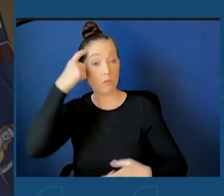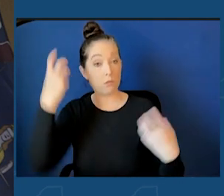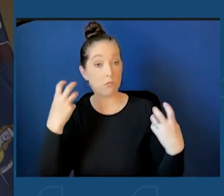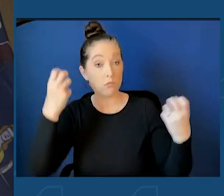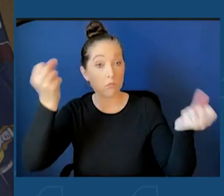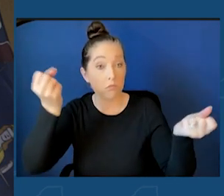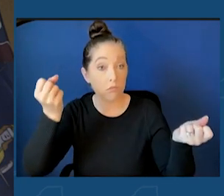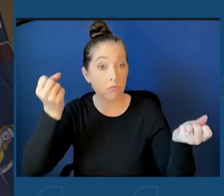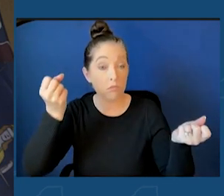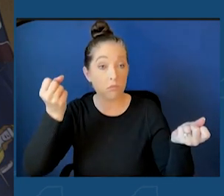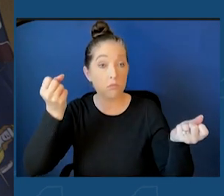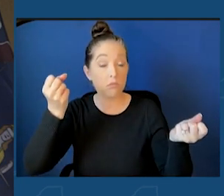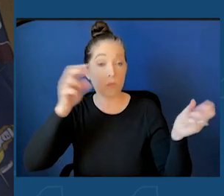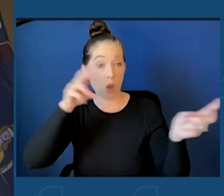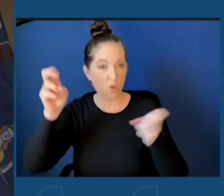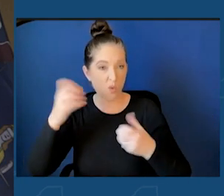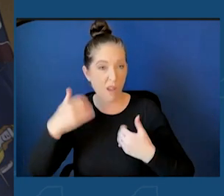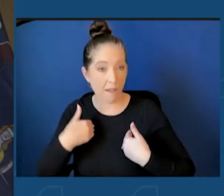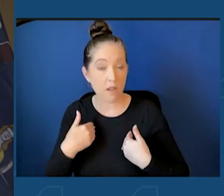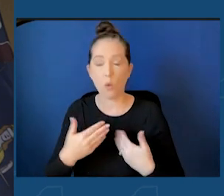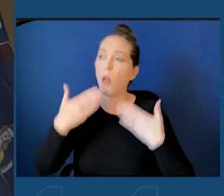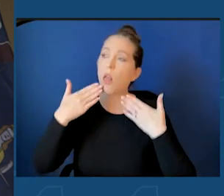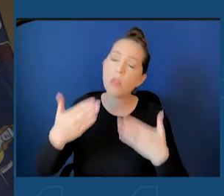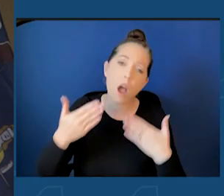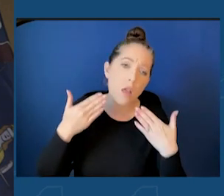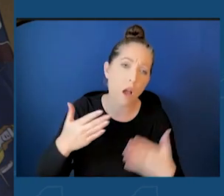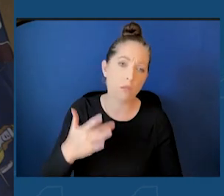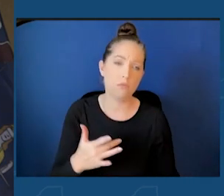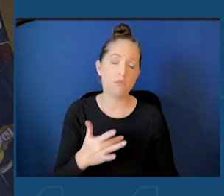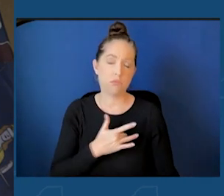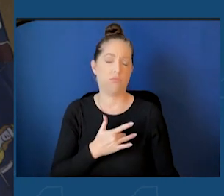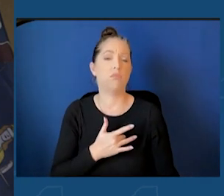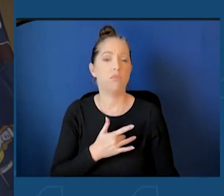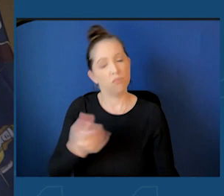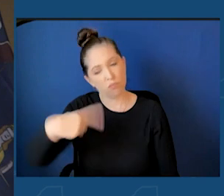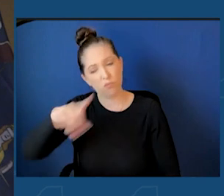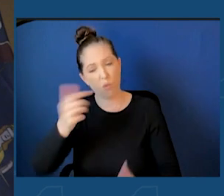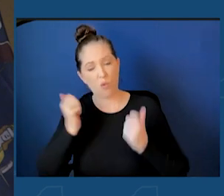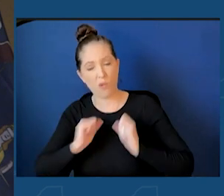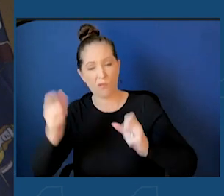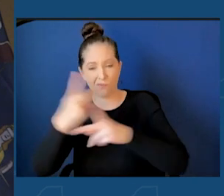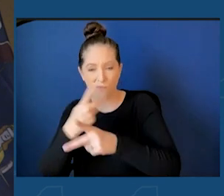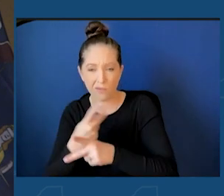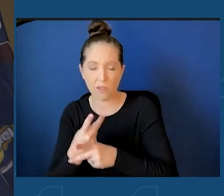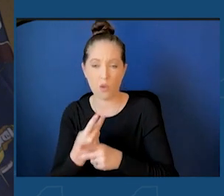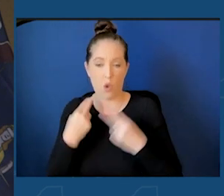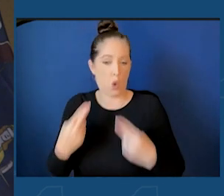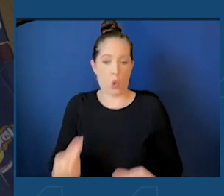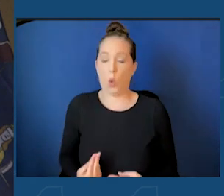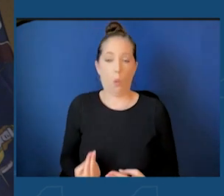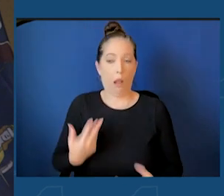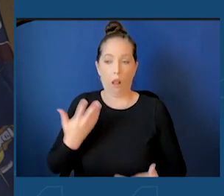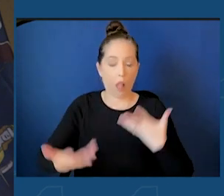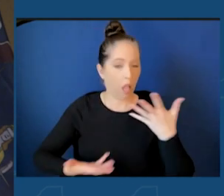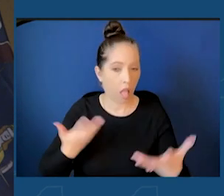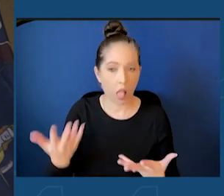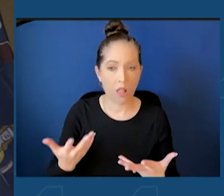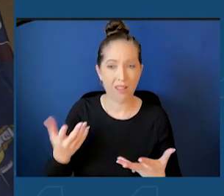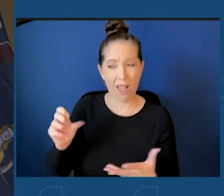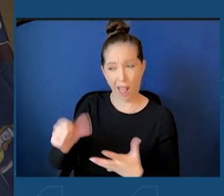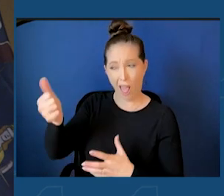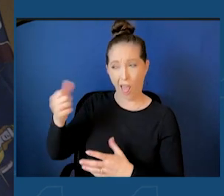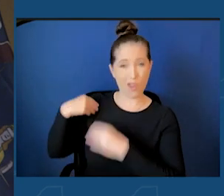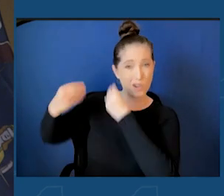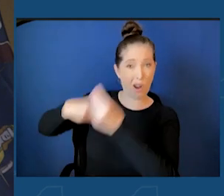my heart for what you're doing is trying to figure out the human condition under circumstances that no other generation had to deal with. And